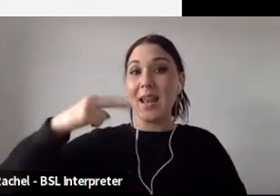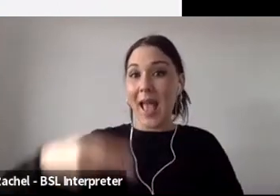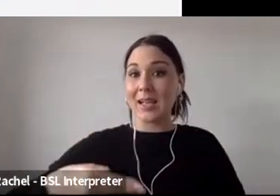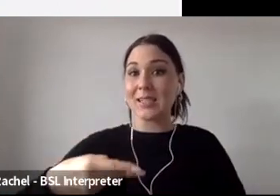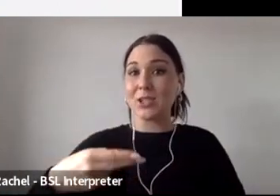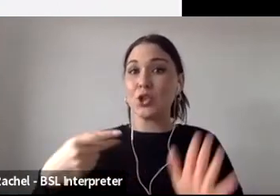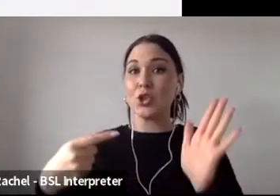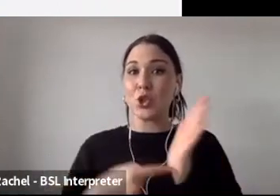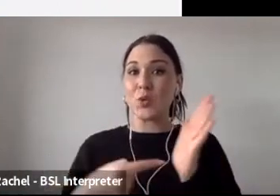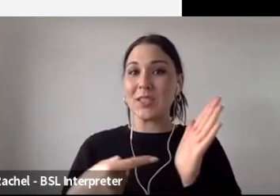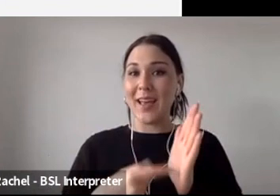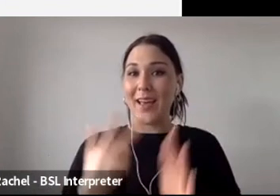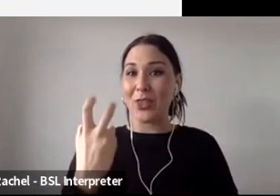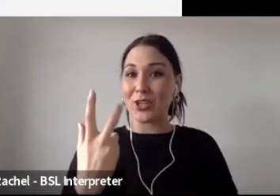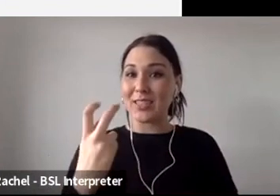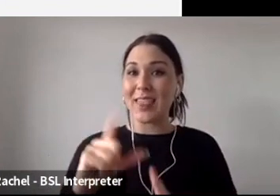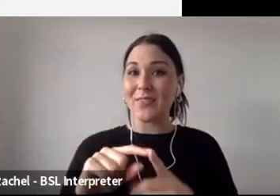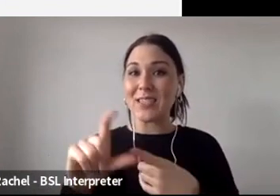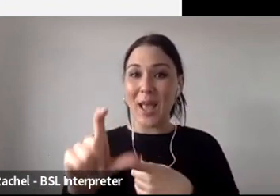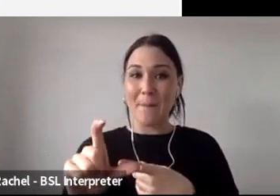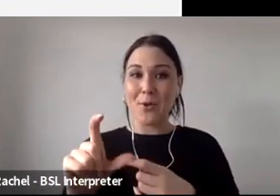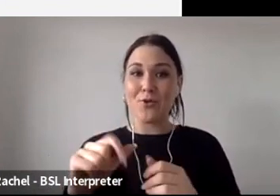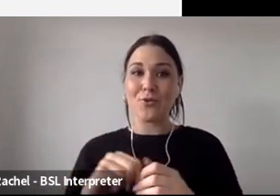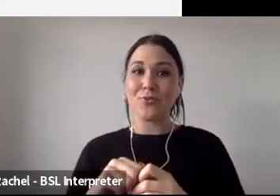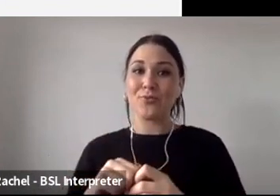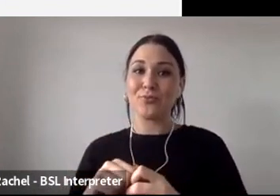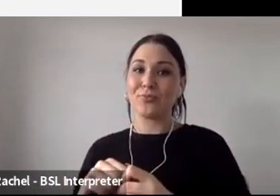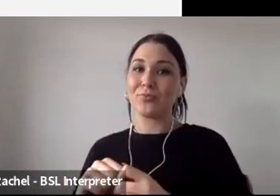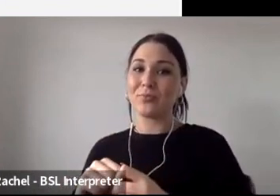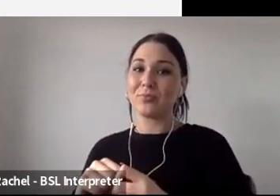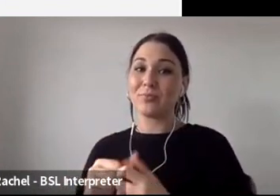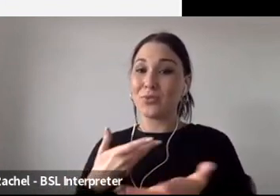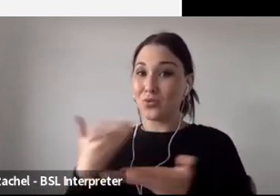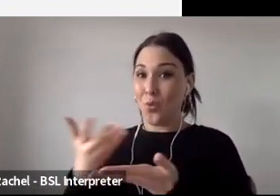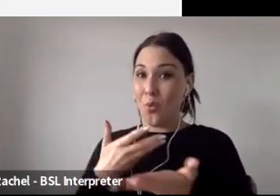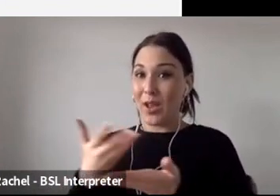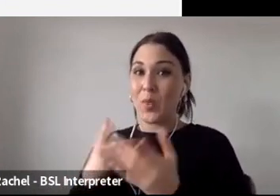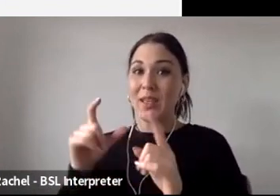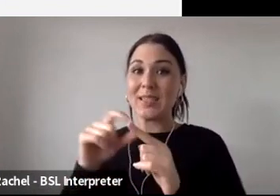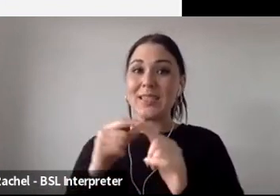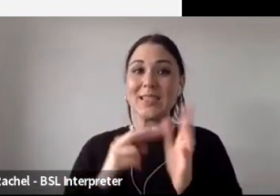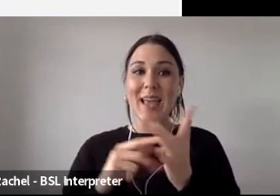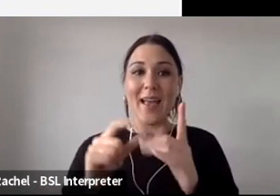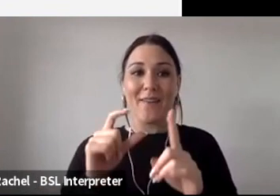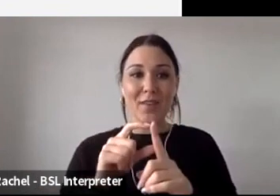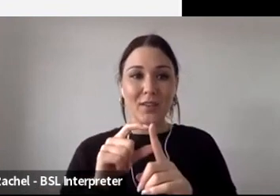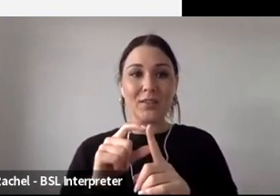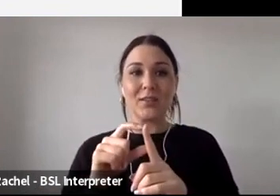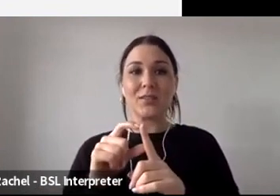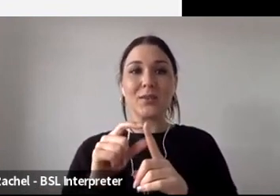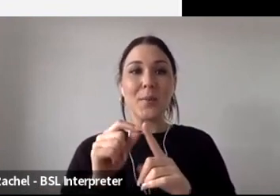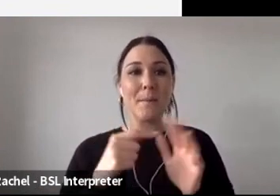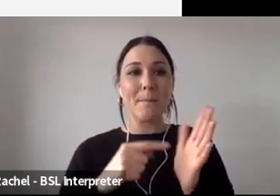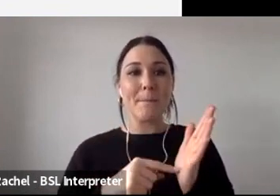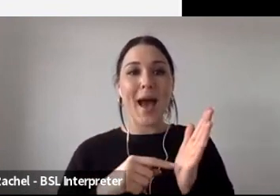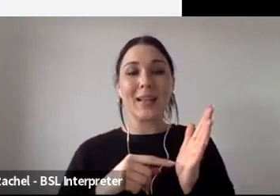next Tuesday on the 13th of December, where we'll be speaking with David Padmore and Matt Simpson of